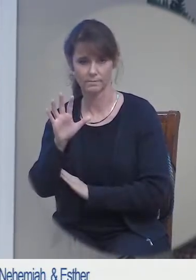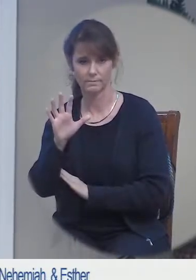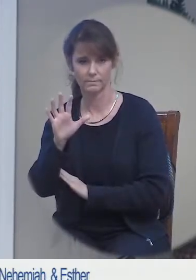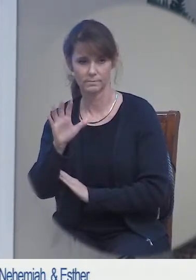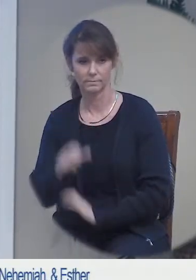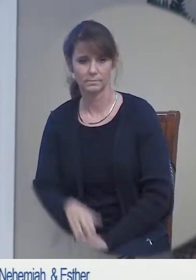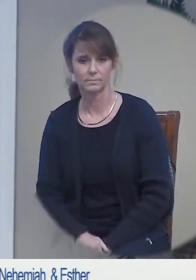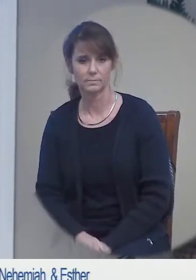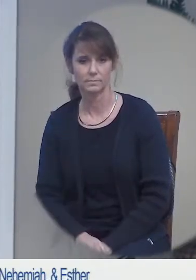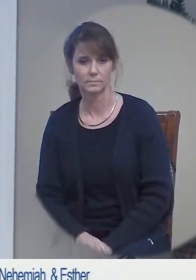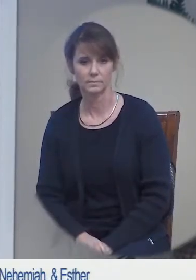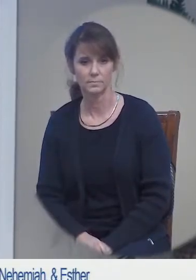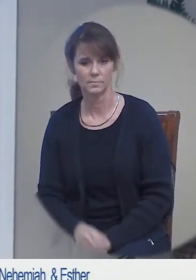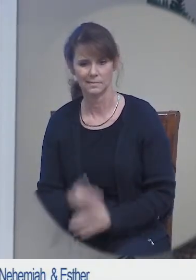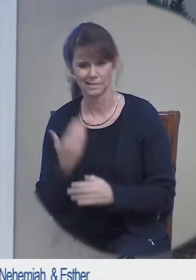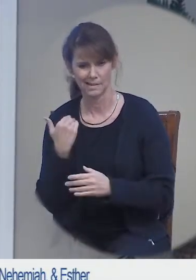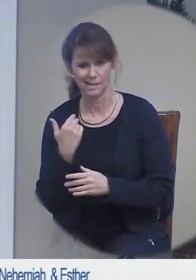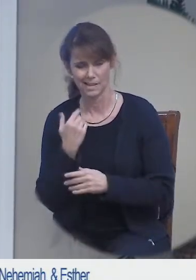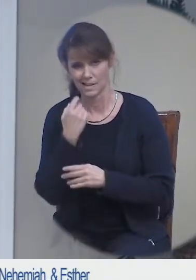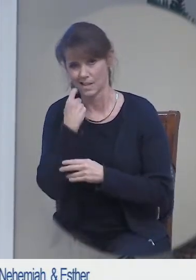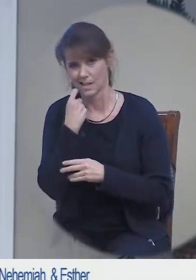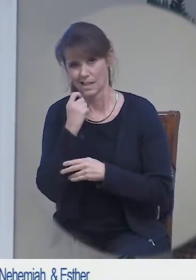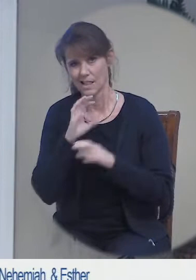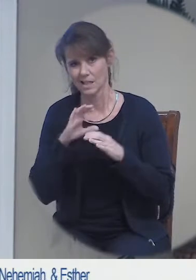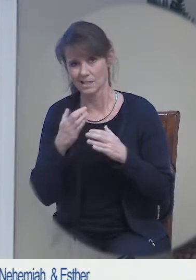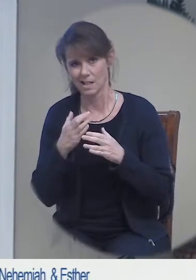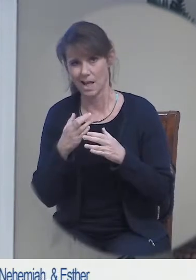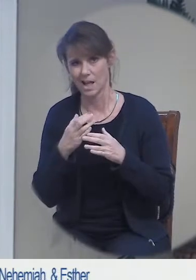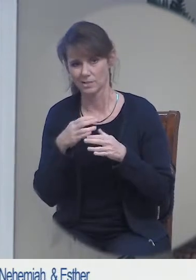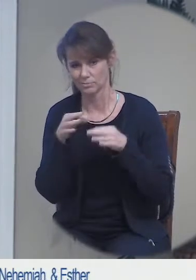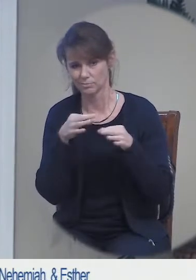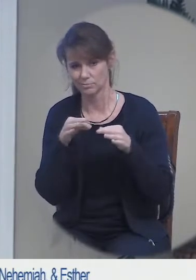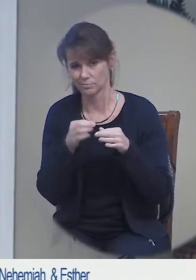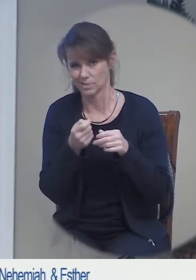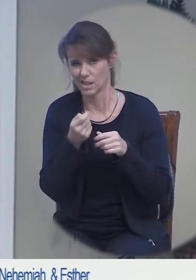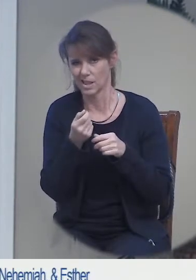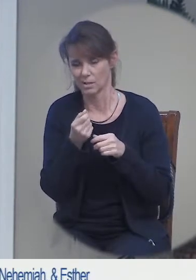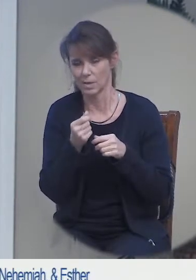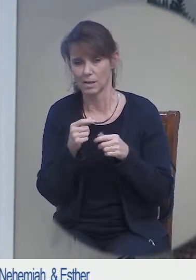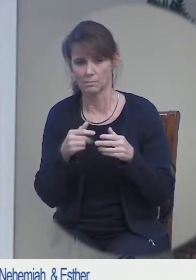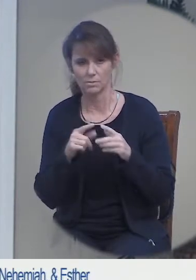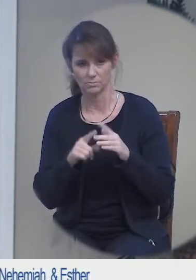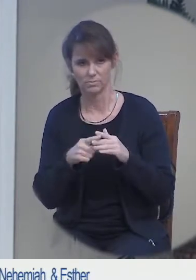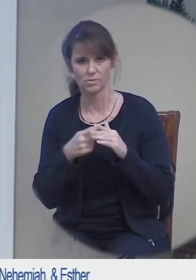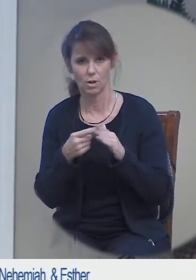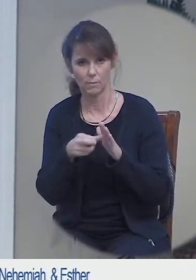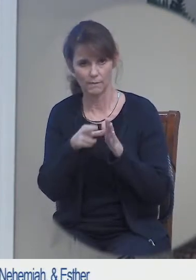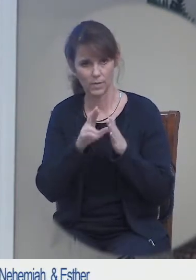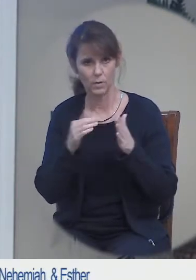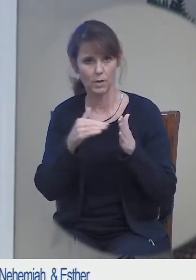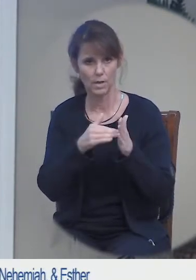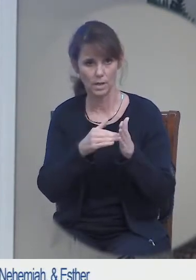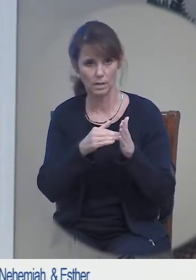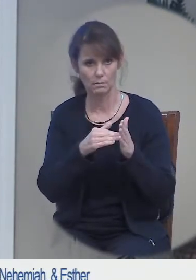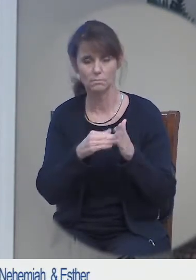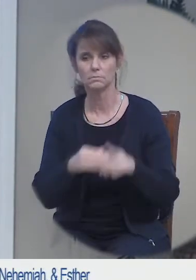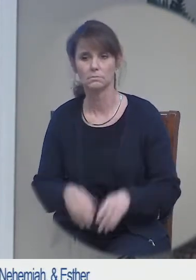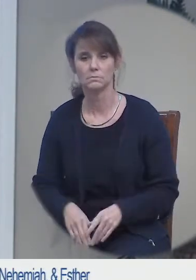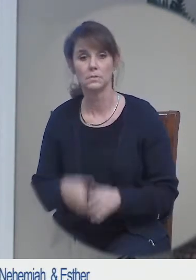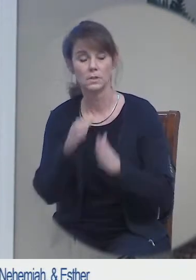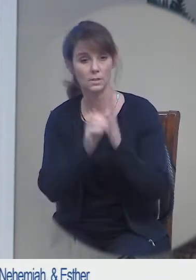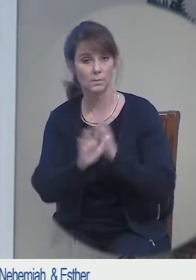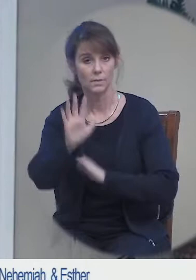little of this in our last class, but I want to kind of get a running start into chapter 6 and 7. And as chapter 5 begins to open,